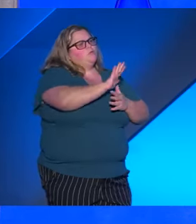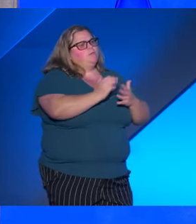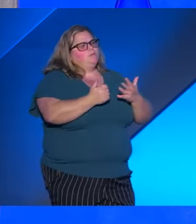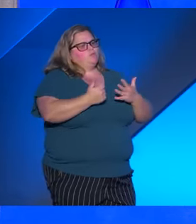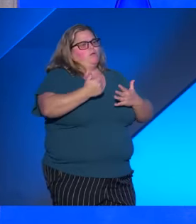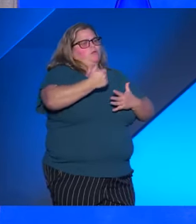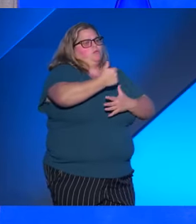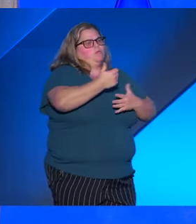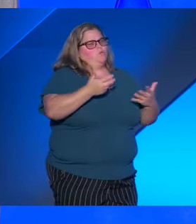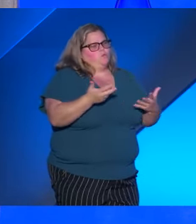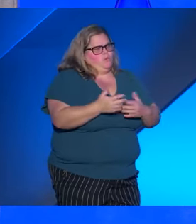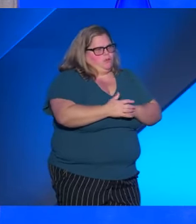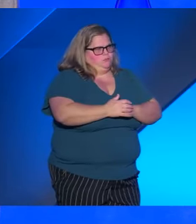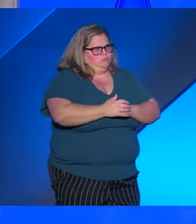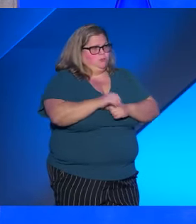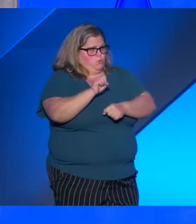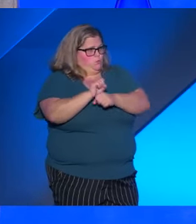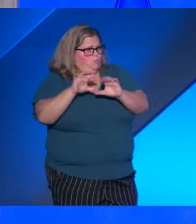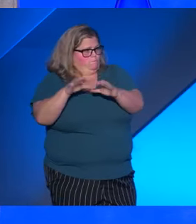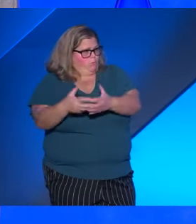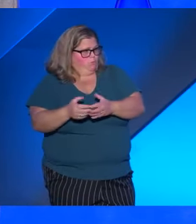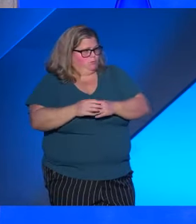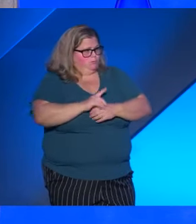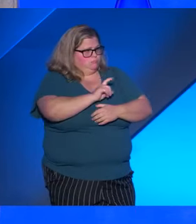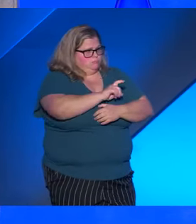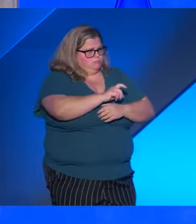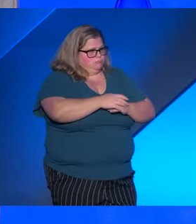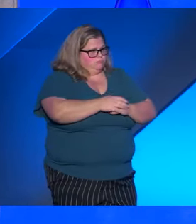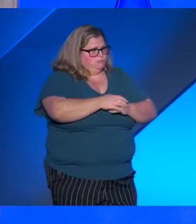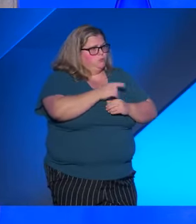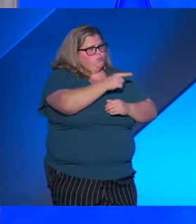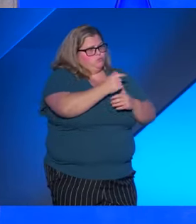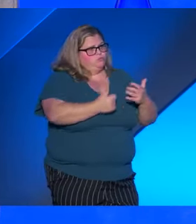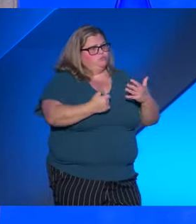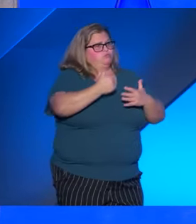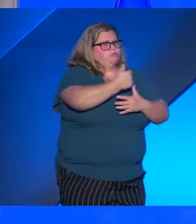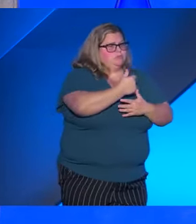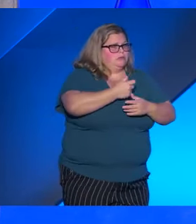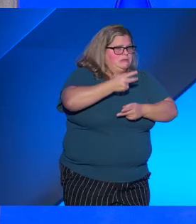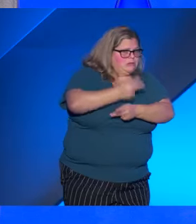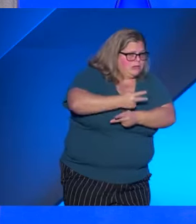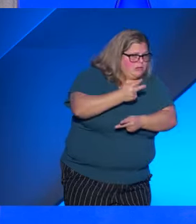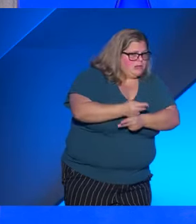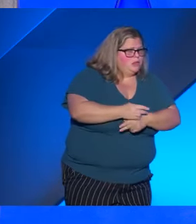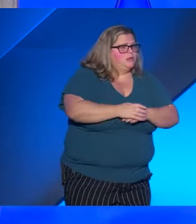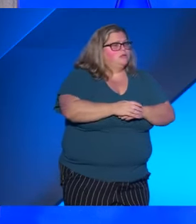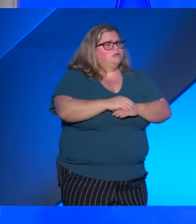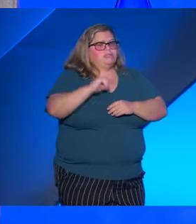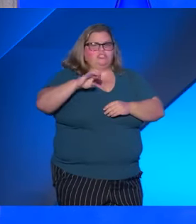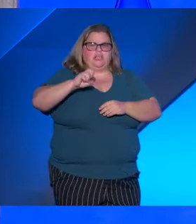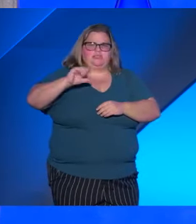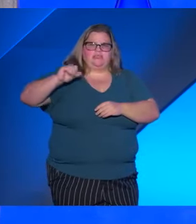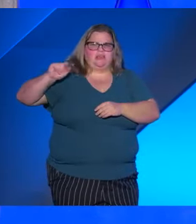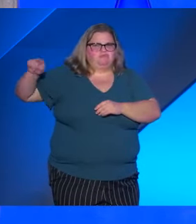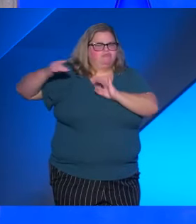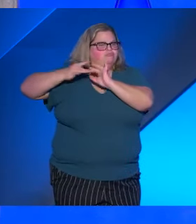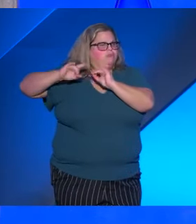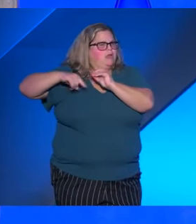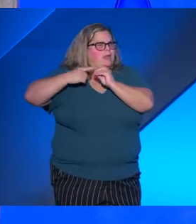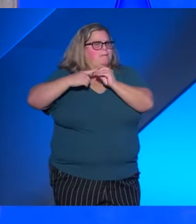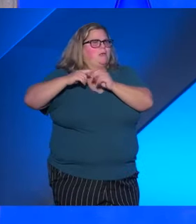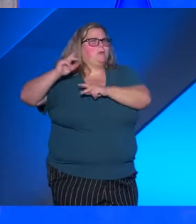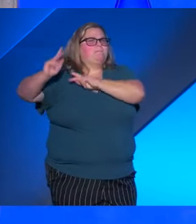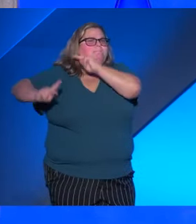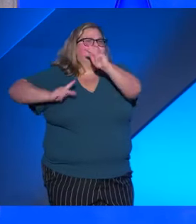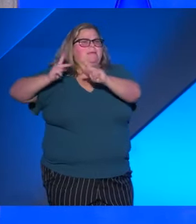of your workforce? Are you prioritizing care? Jessica talks about people over everything. Where are you on